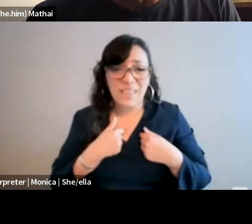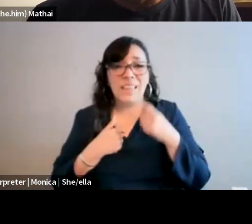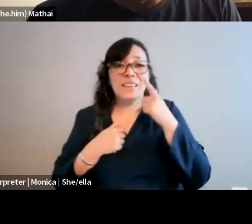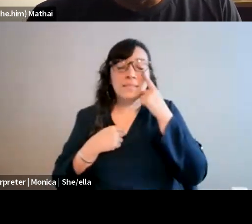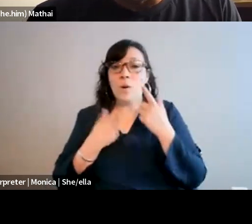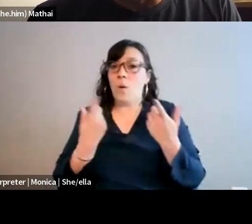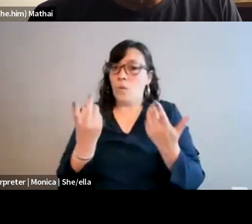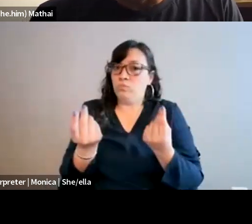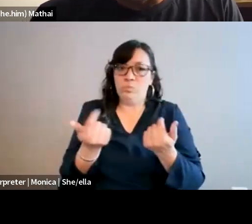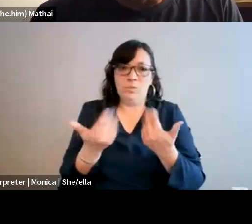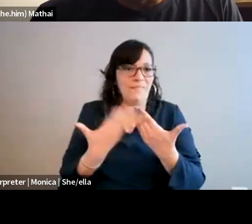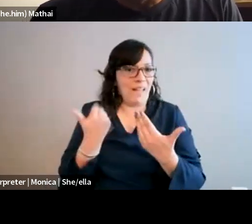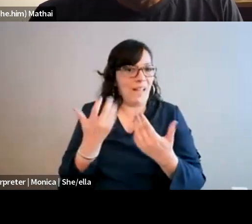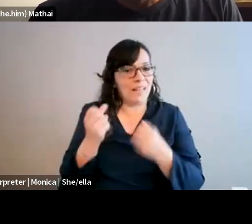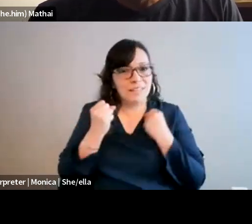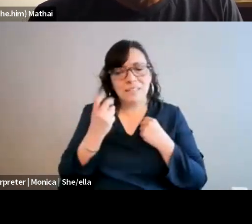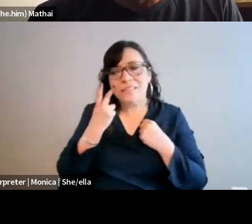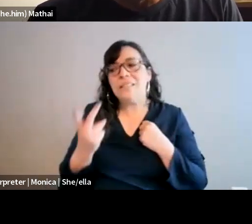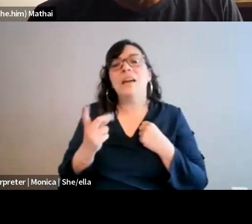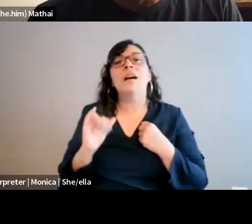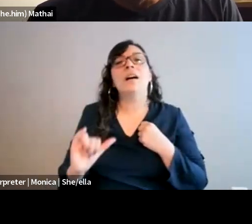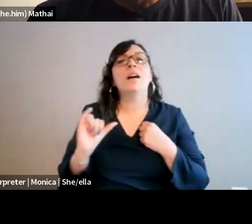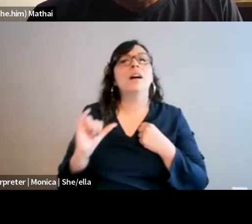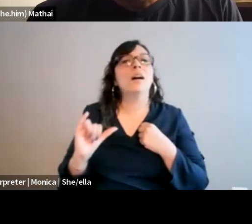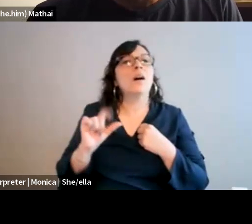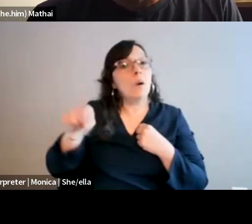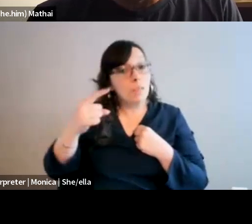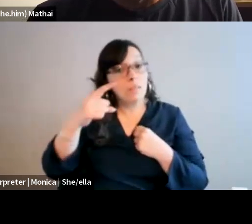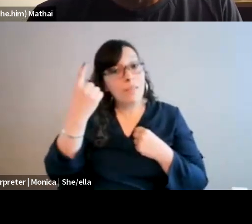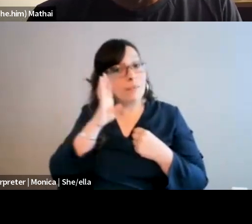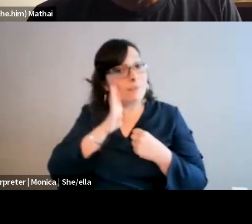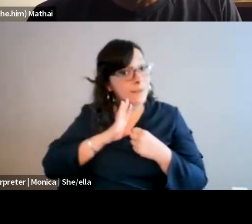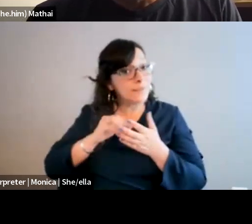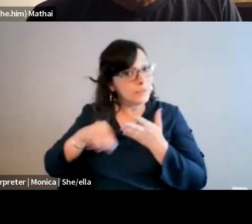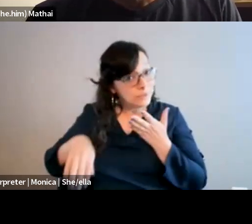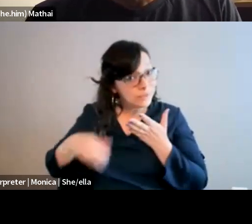pretty quickly, you know, what was going on. And I just didn't know